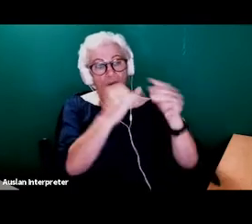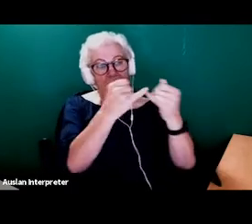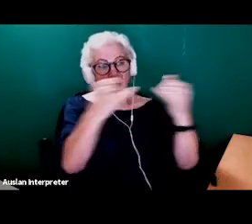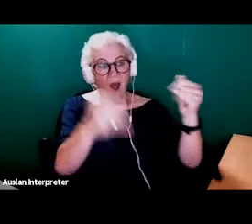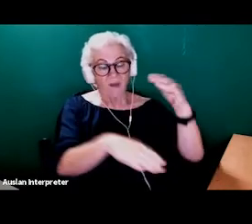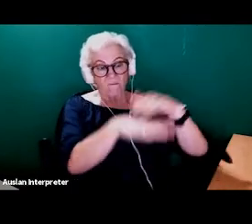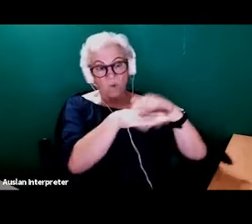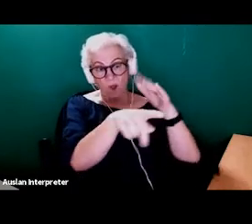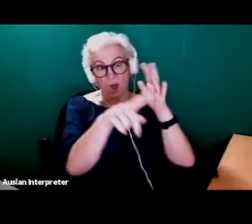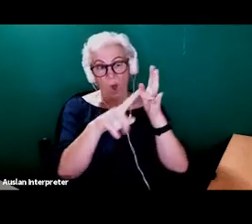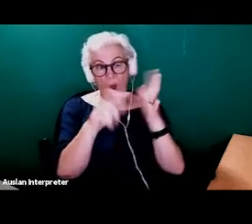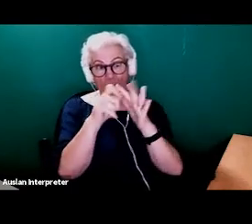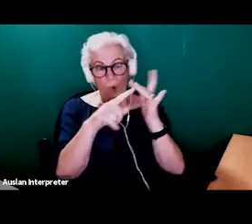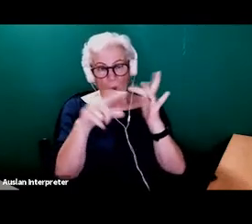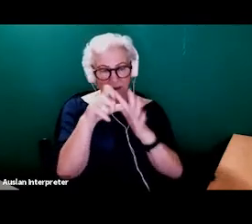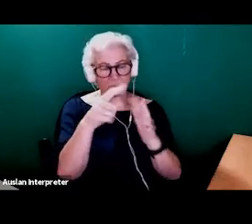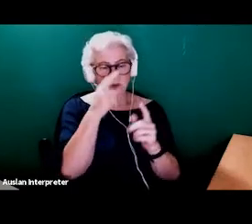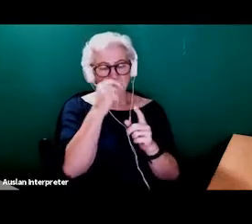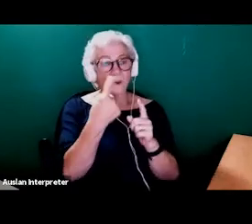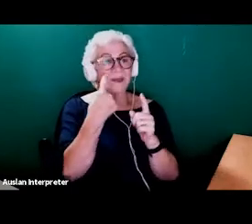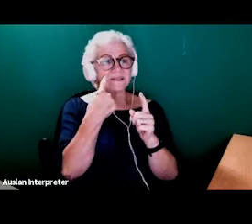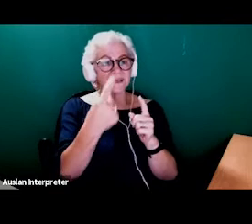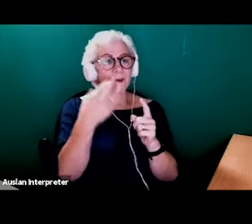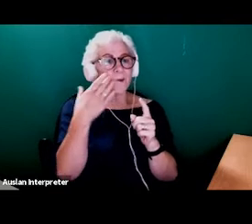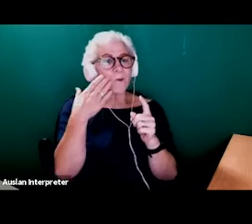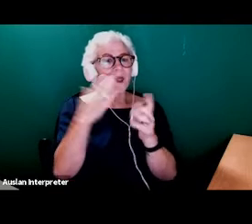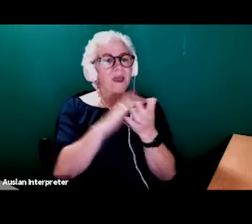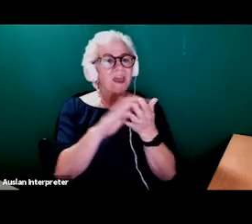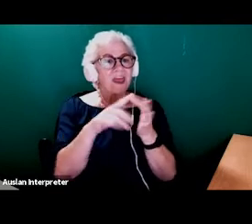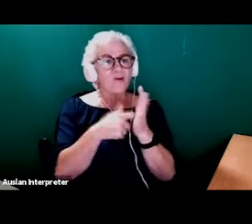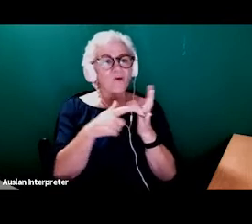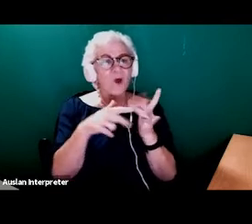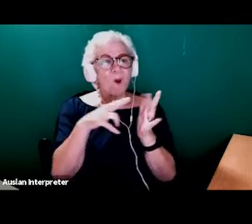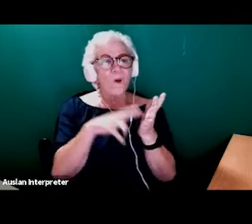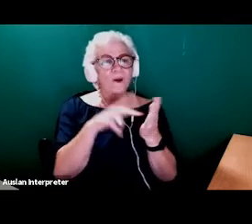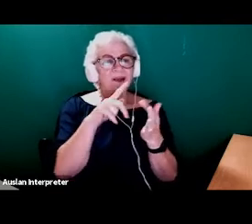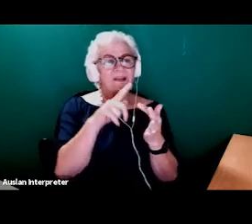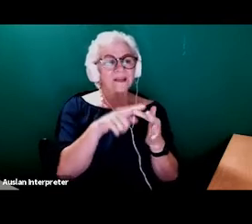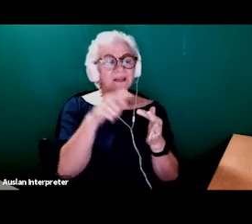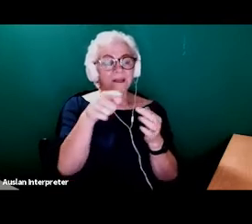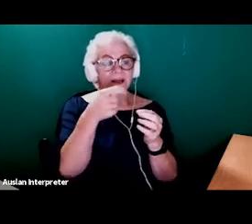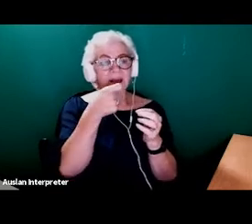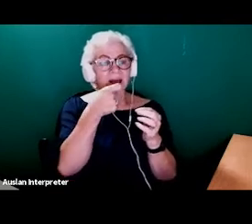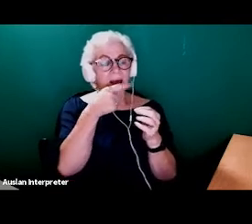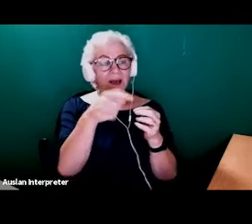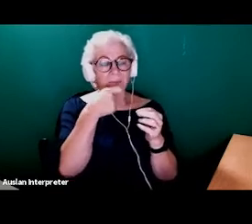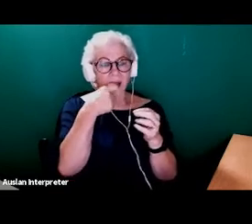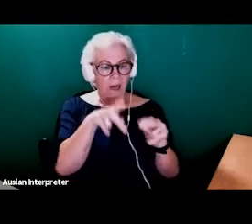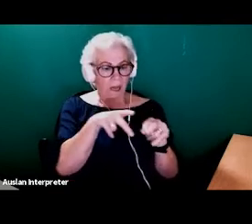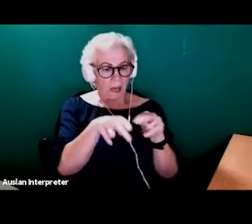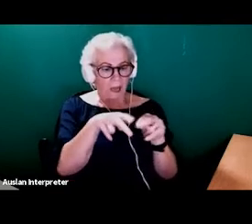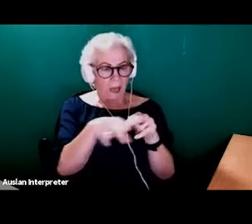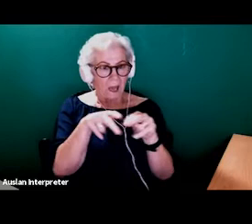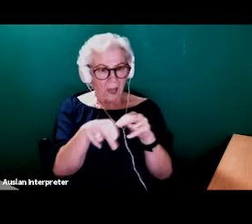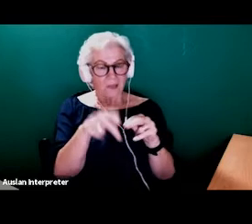see heroin dropping dramatically with the heroin shortage. This is natural and semi-synthetic opioids, which includes morphine. Some of those deaths